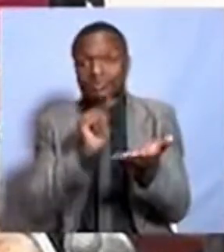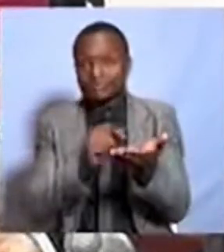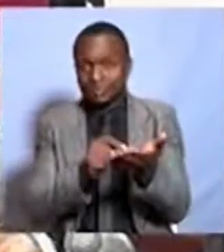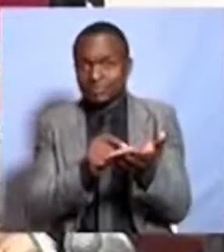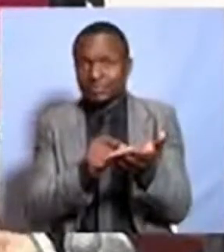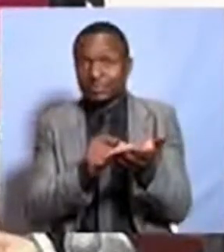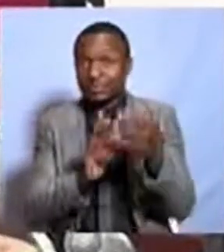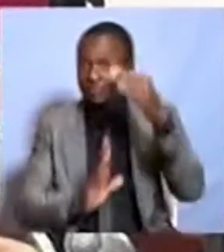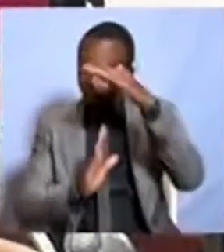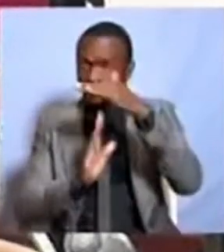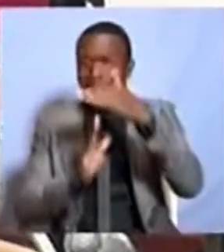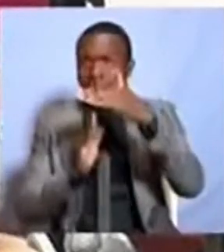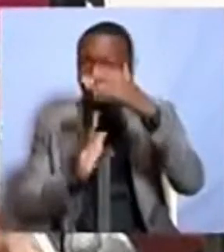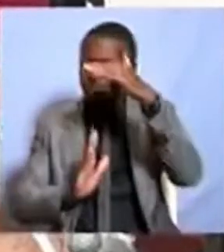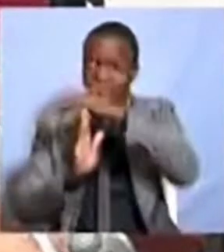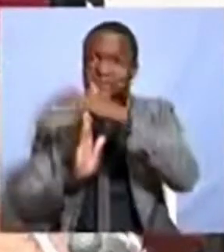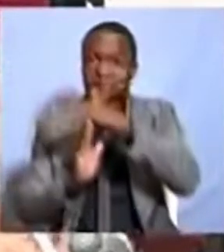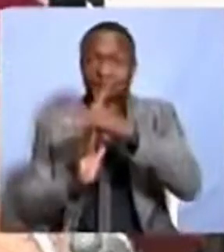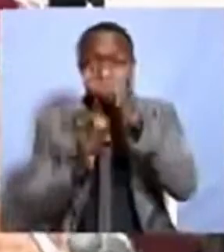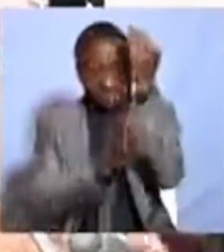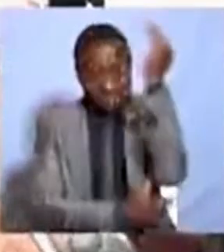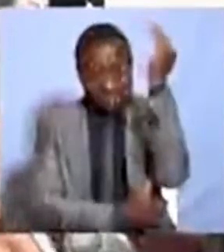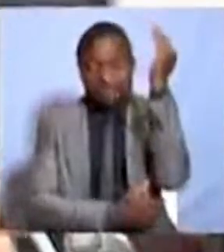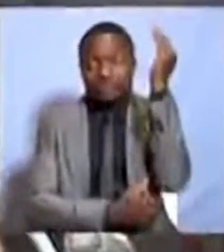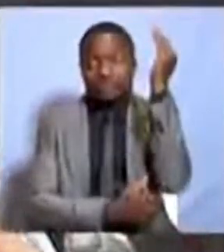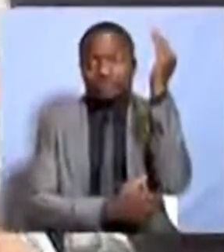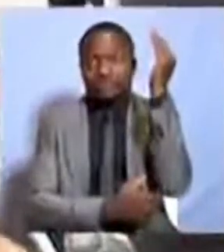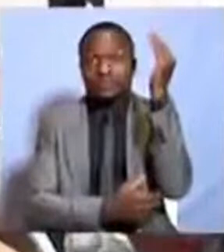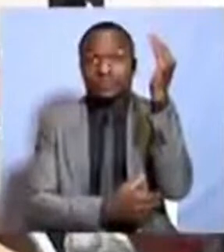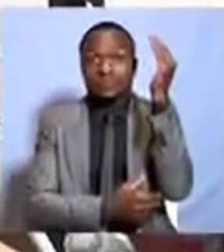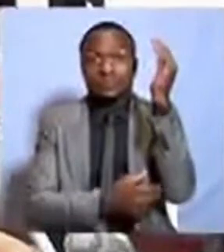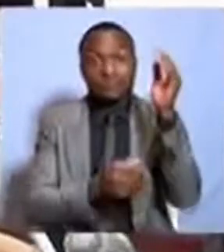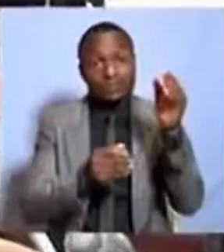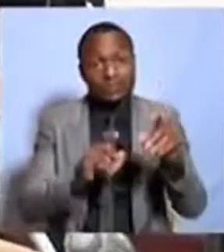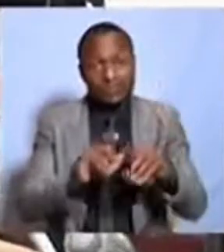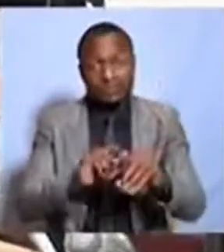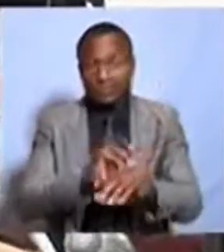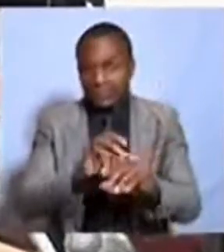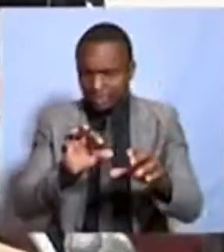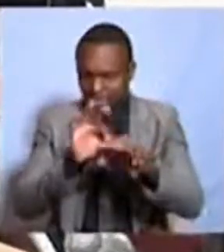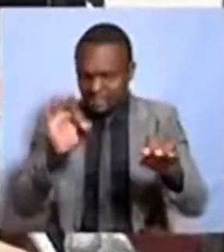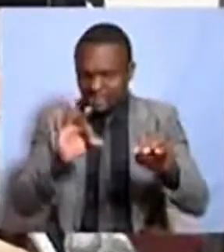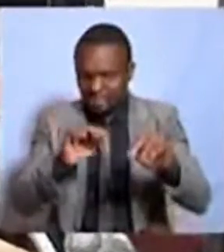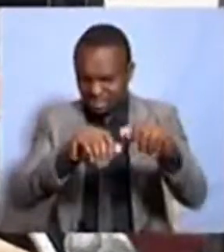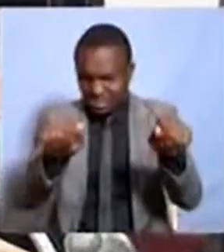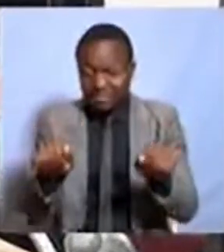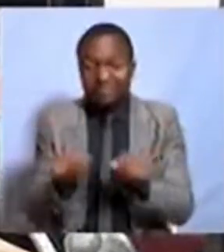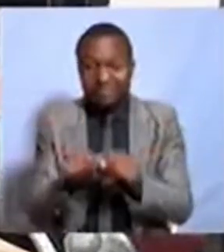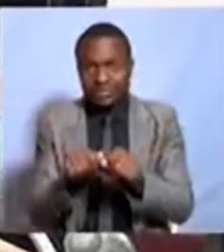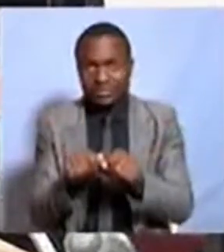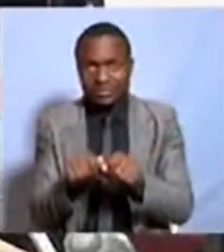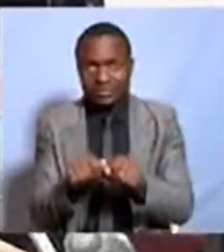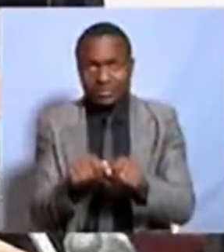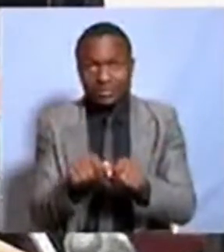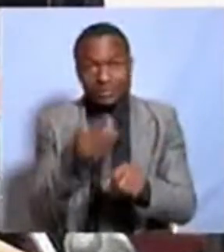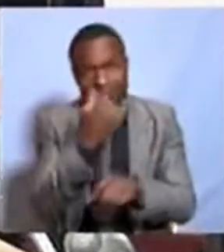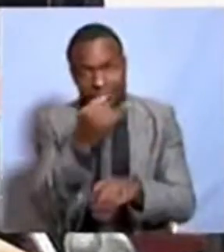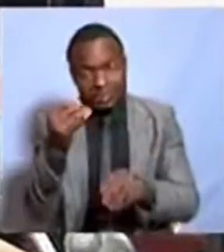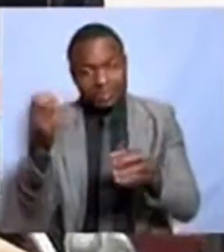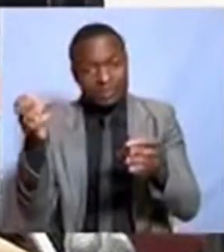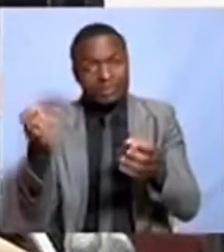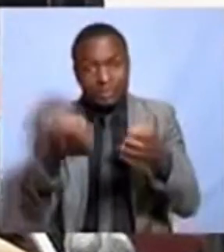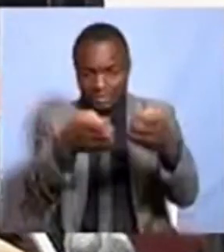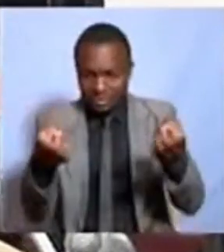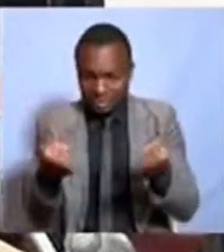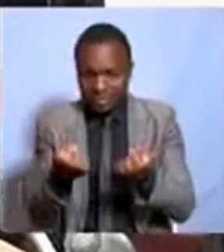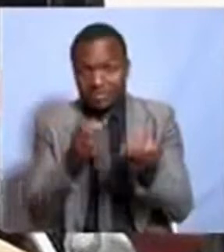restrictive because at CSPR we believe that poverty is multidimensional, and of course there's so many areas that it affects, including issues of environmental